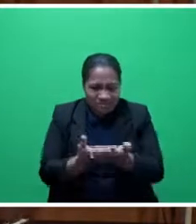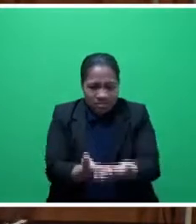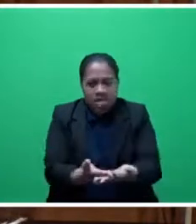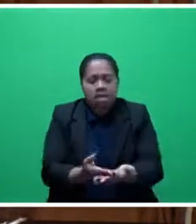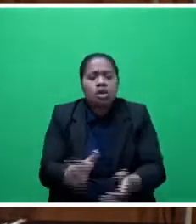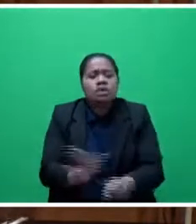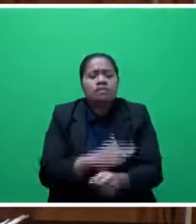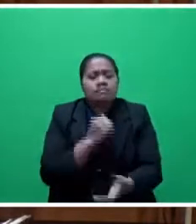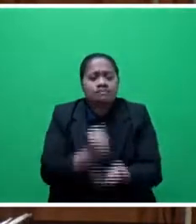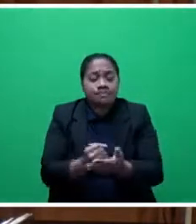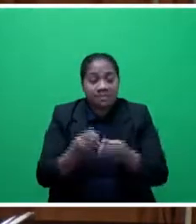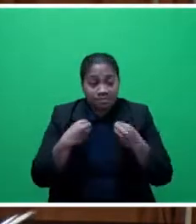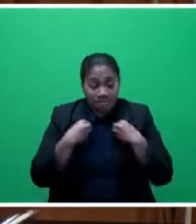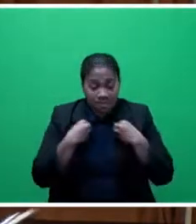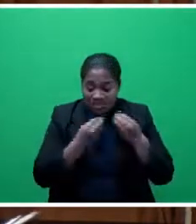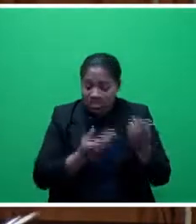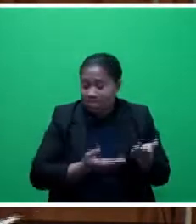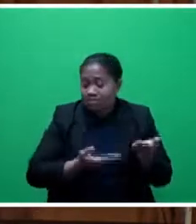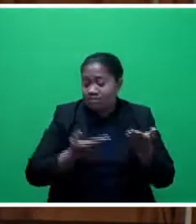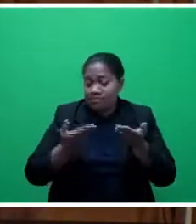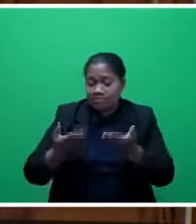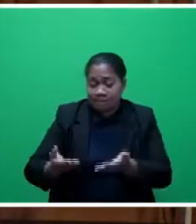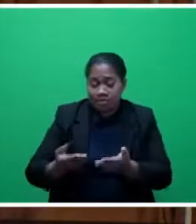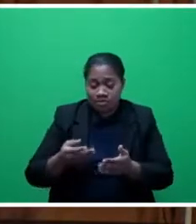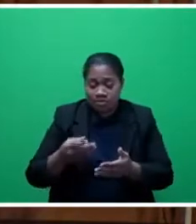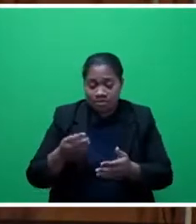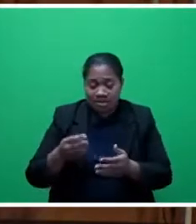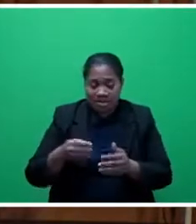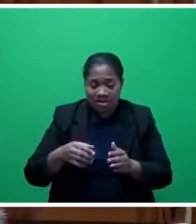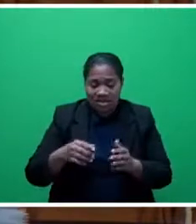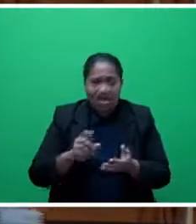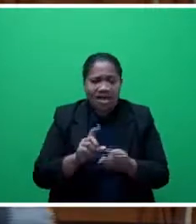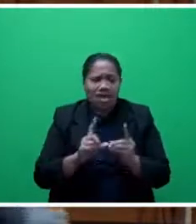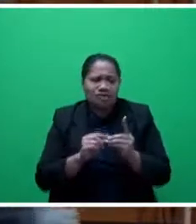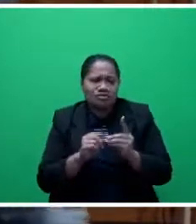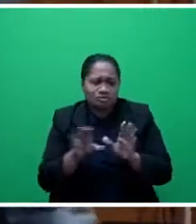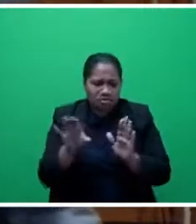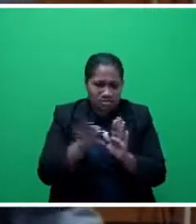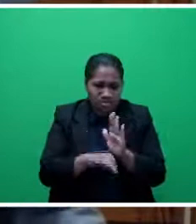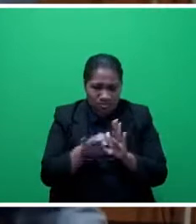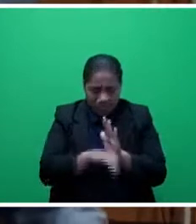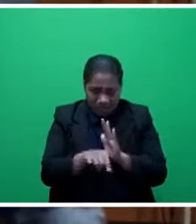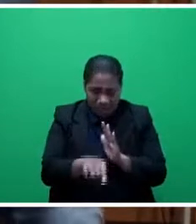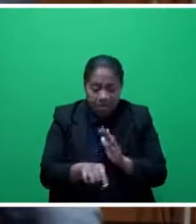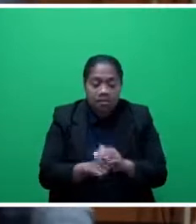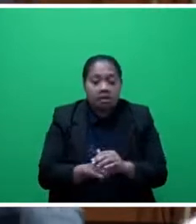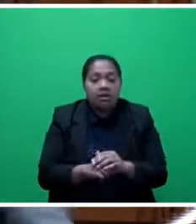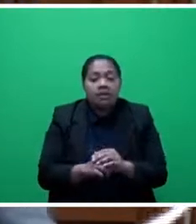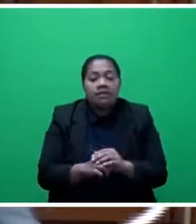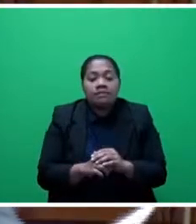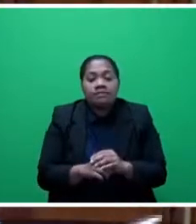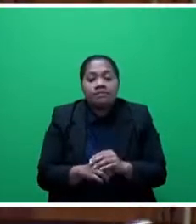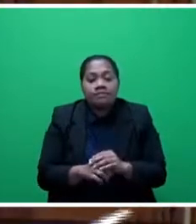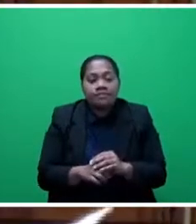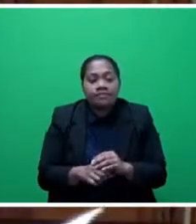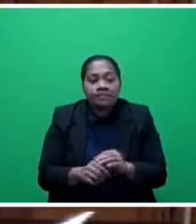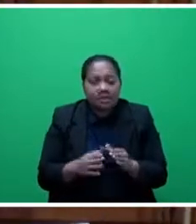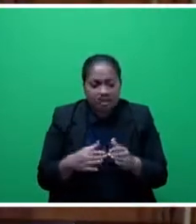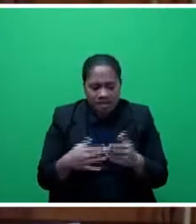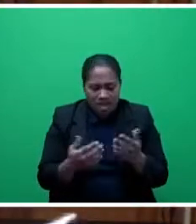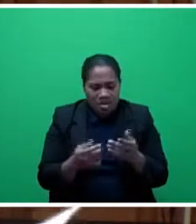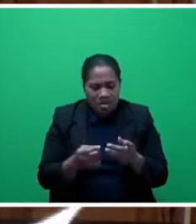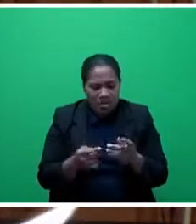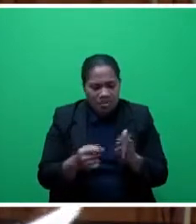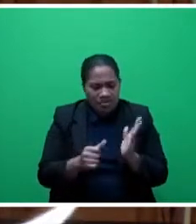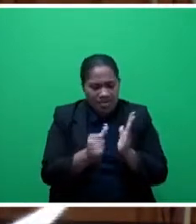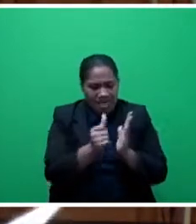ensure that businesses pass on this duty and tax reductions, we are proposing an amendment to the Fijian Competition Consumer Commission Act